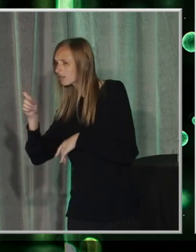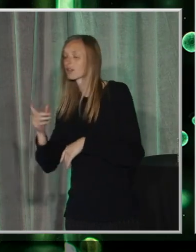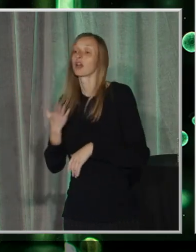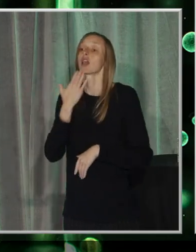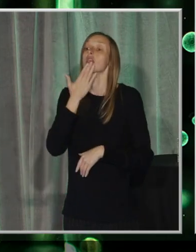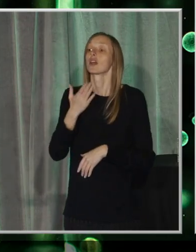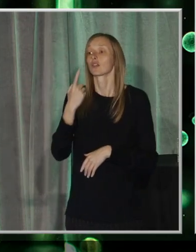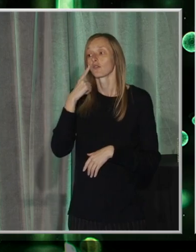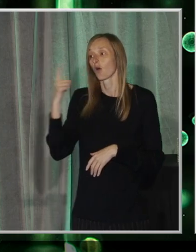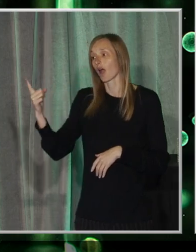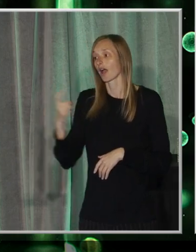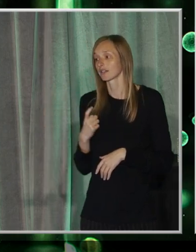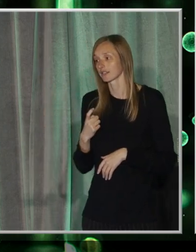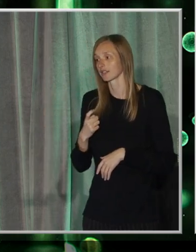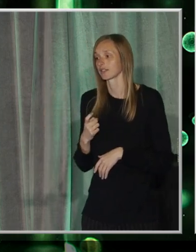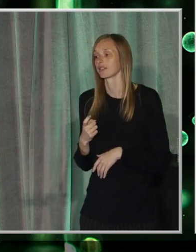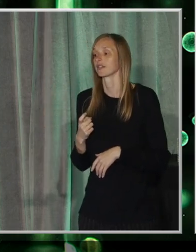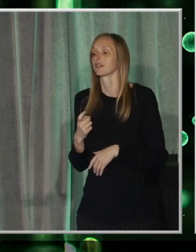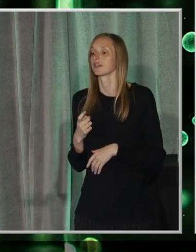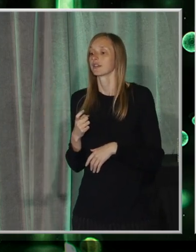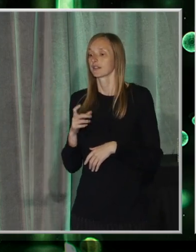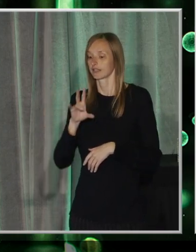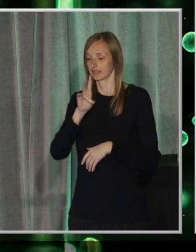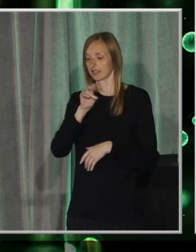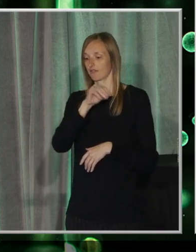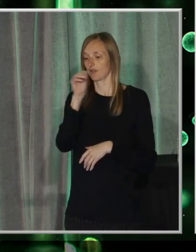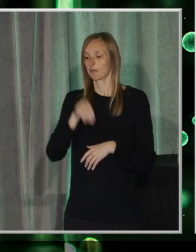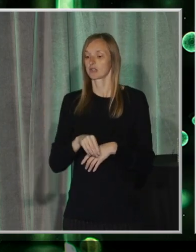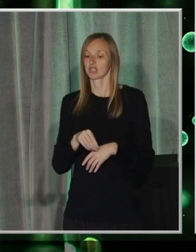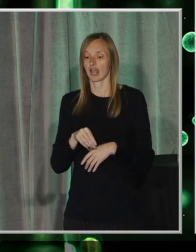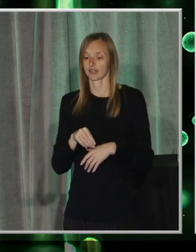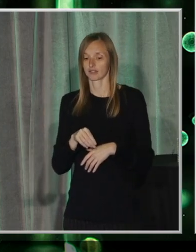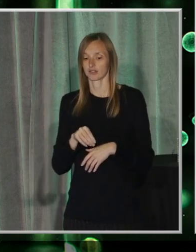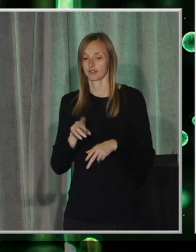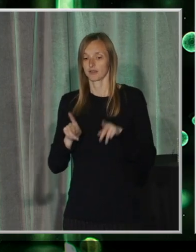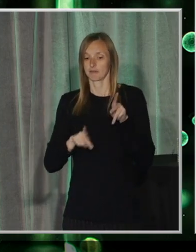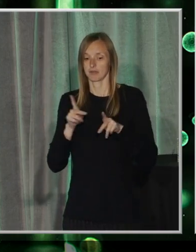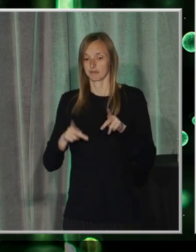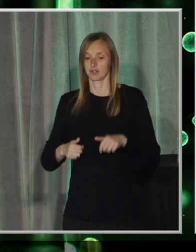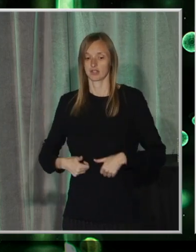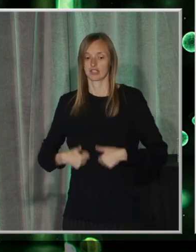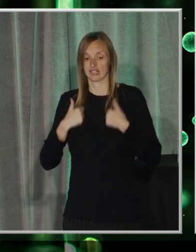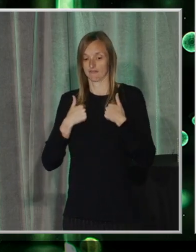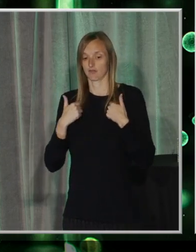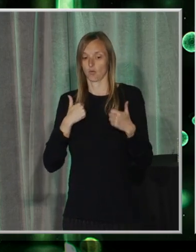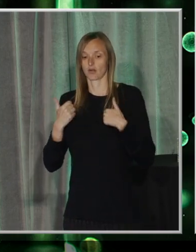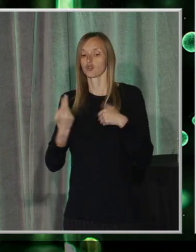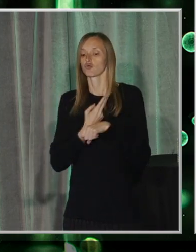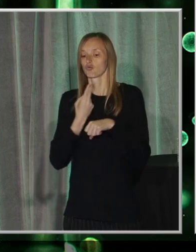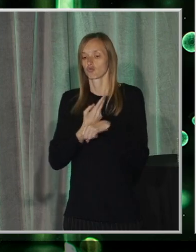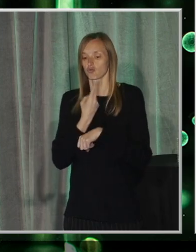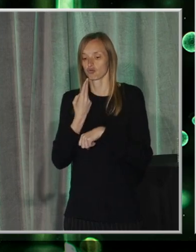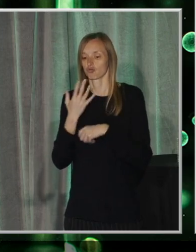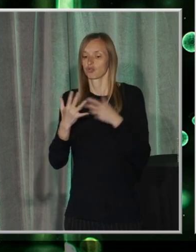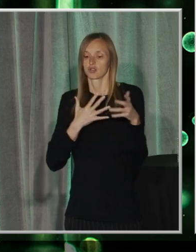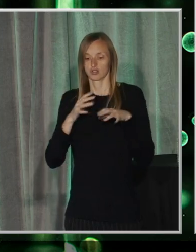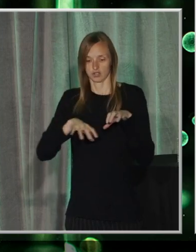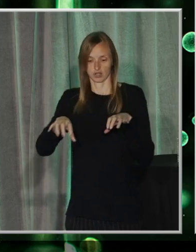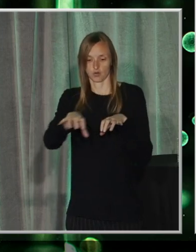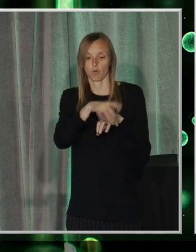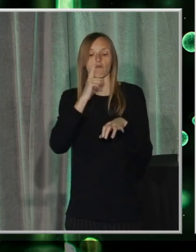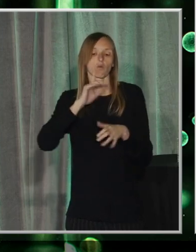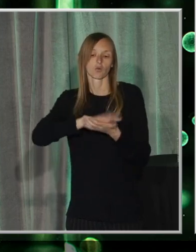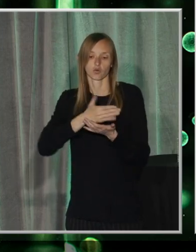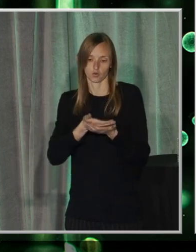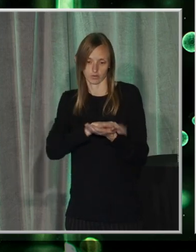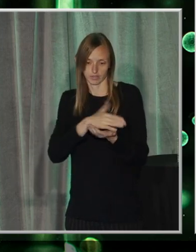much. As I said, that 70% of the people living in Rwanda, we use charcoal while we are cooking.